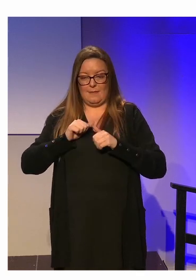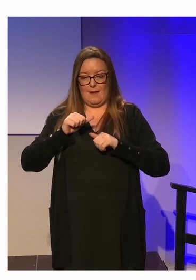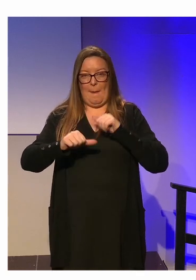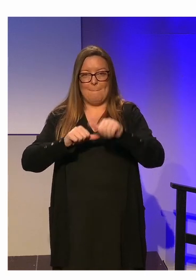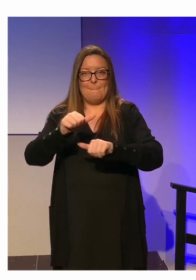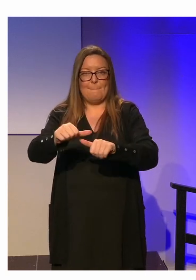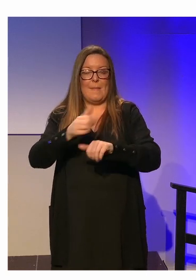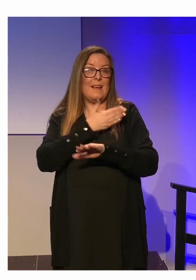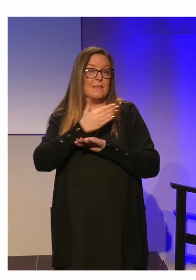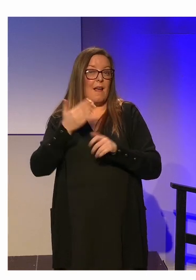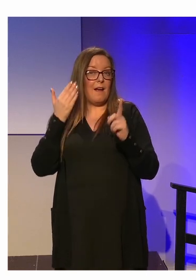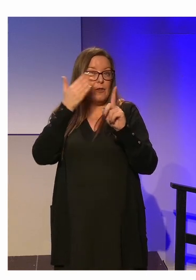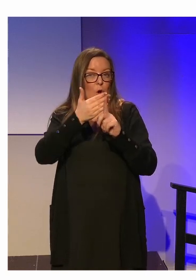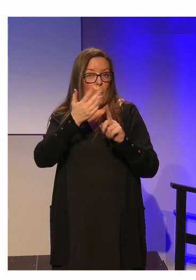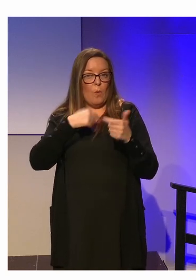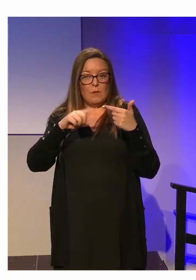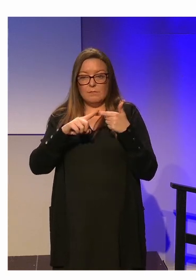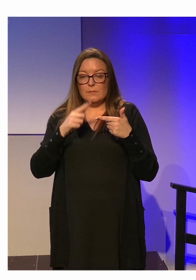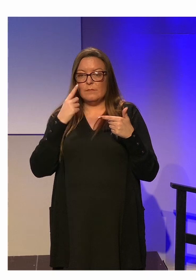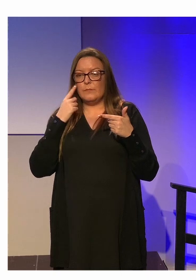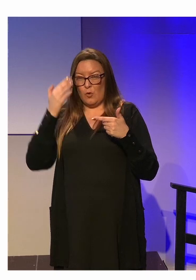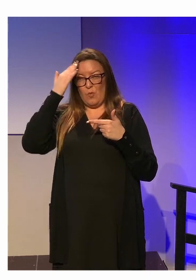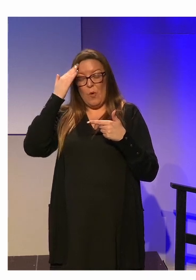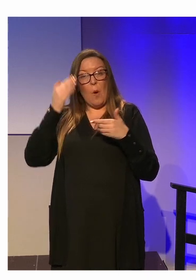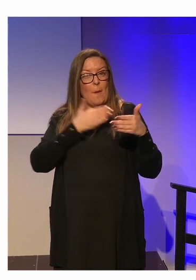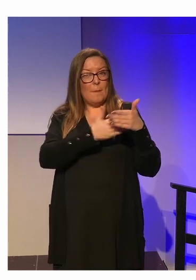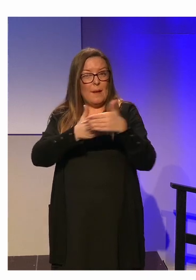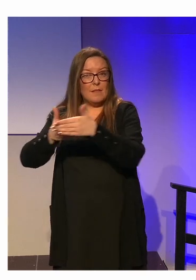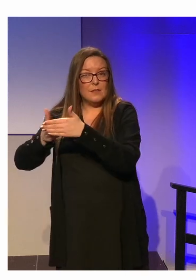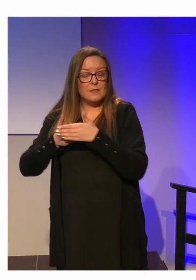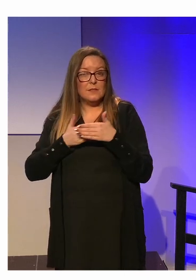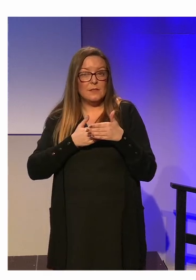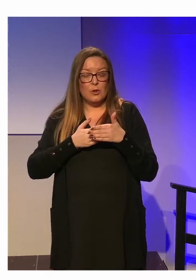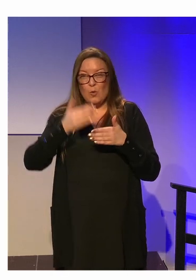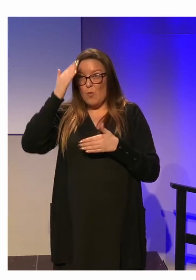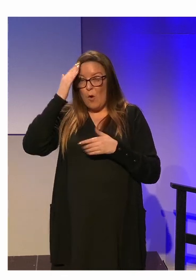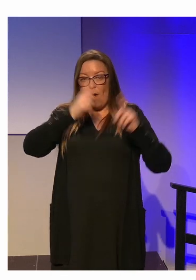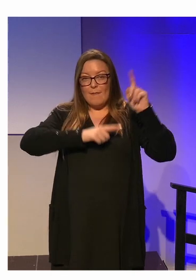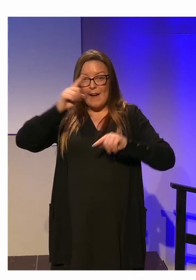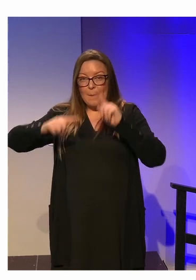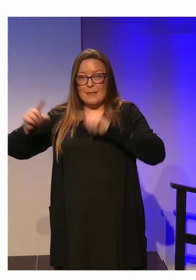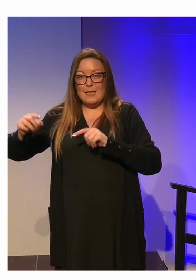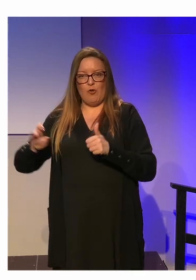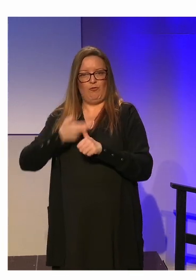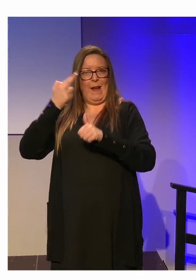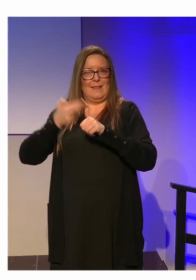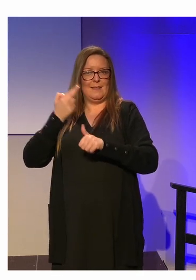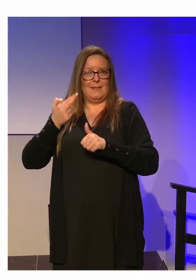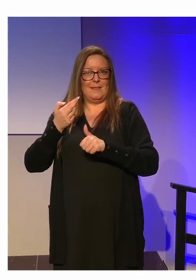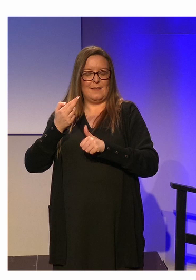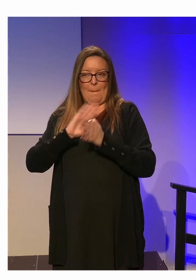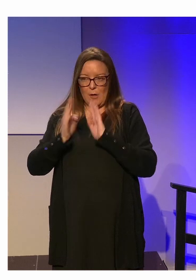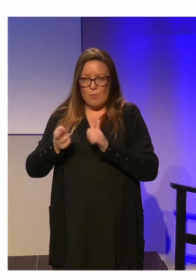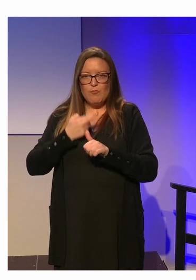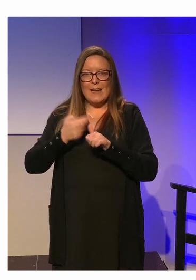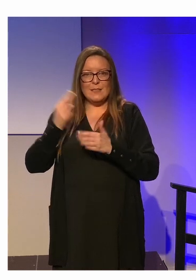goal. Anticipate barriers, right? You know there's variability, so be ready to design for it, and then think through your